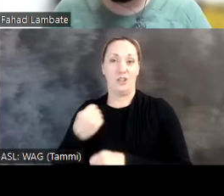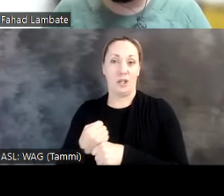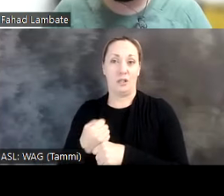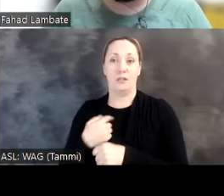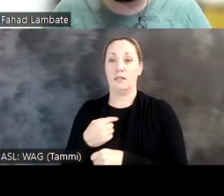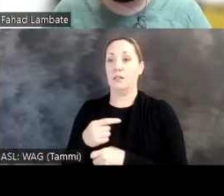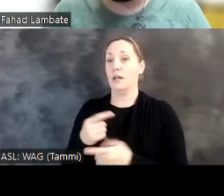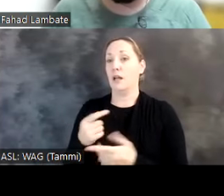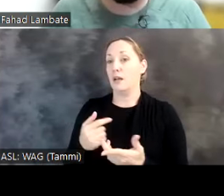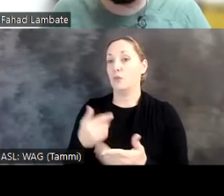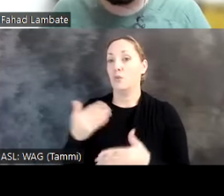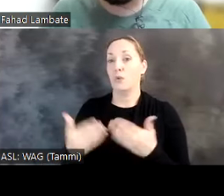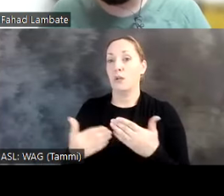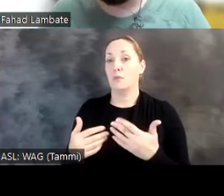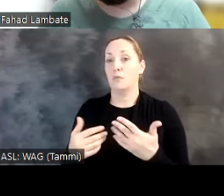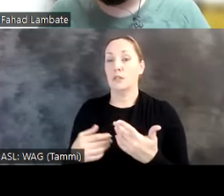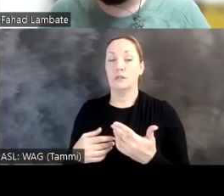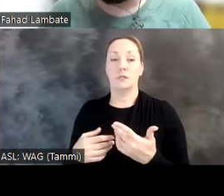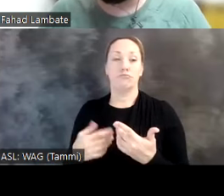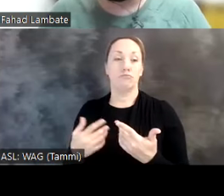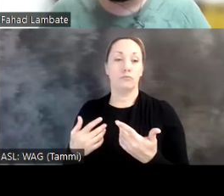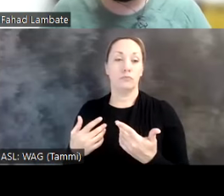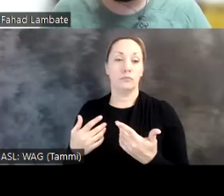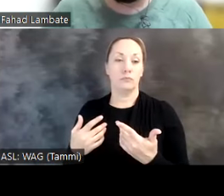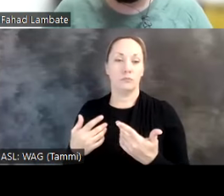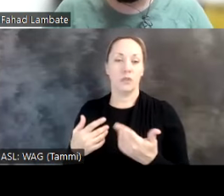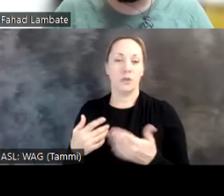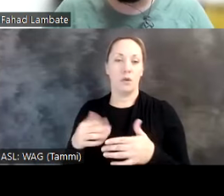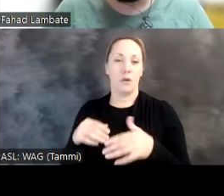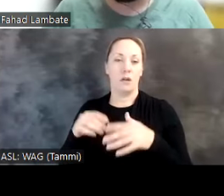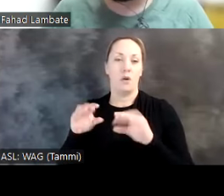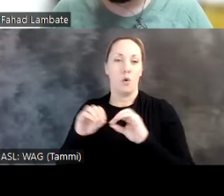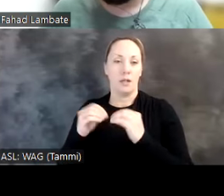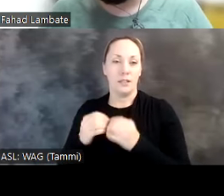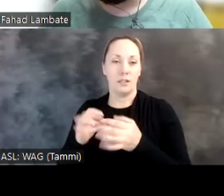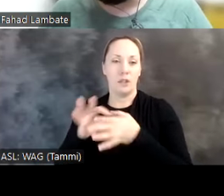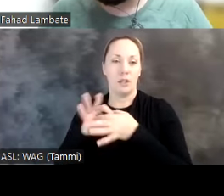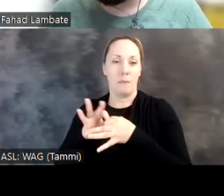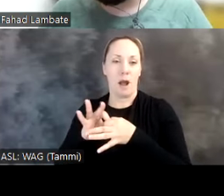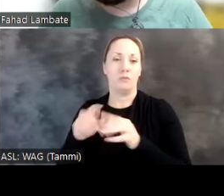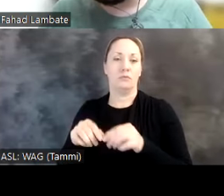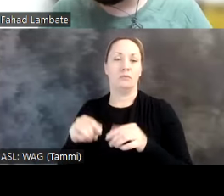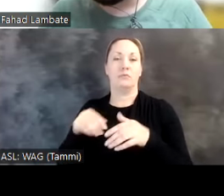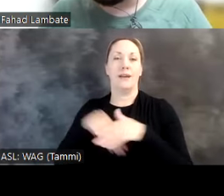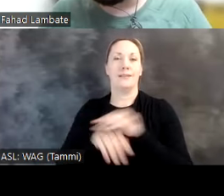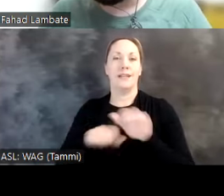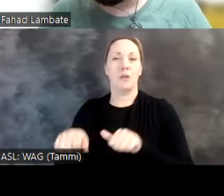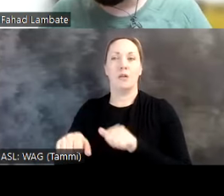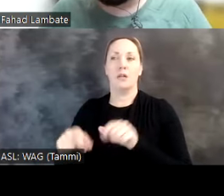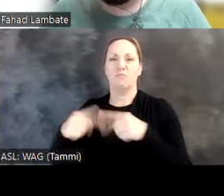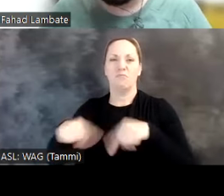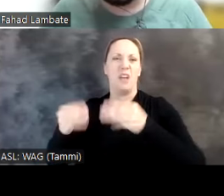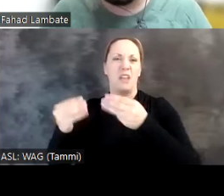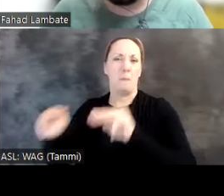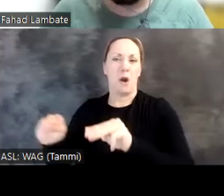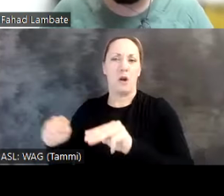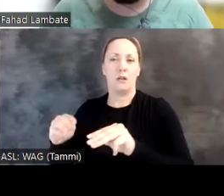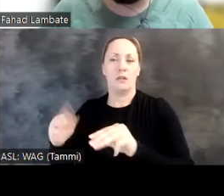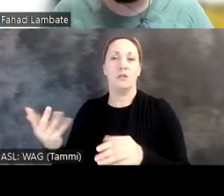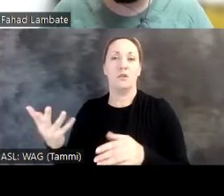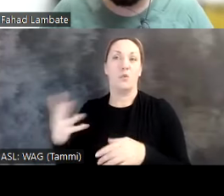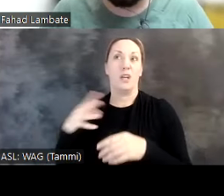offshore conversation about accessibility in the market. We do cater to 14+